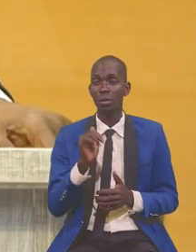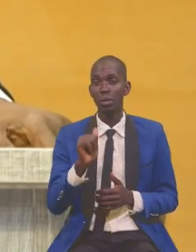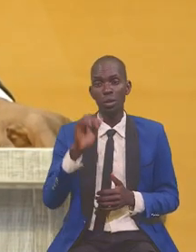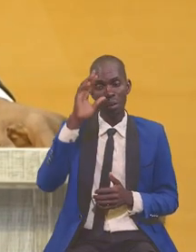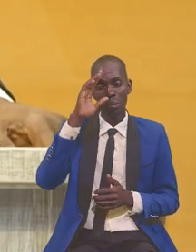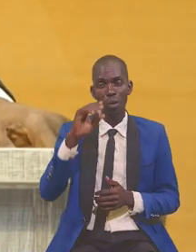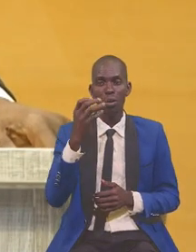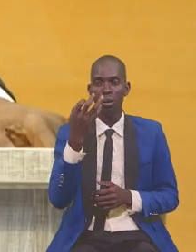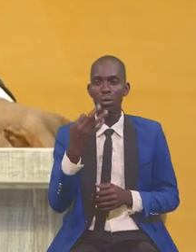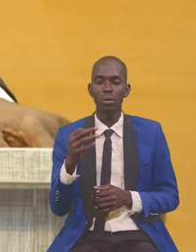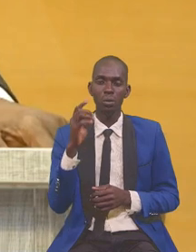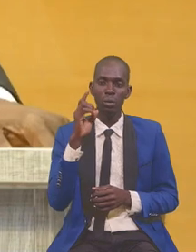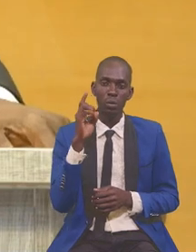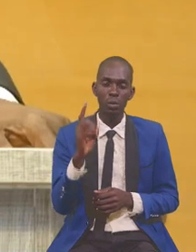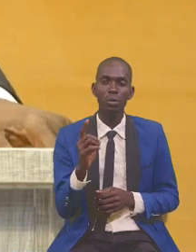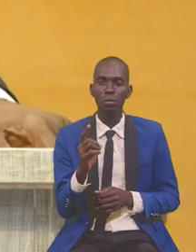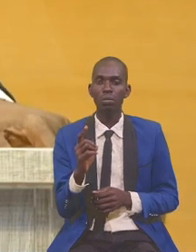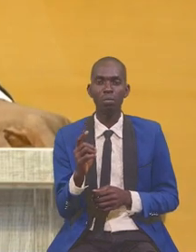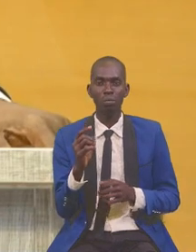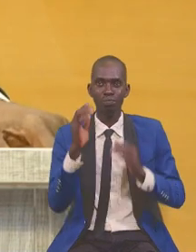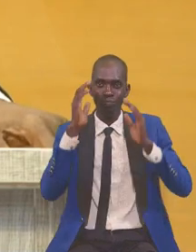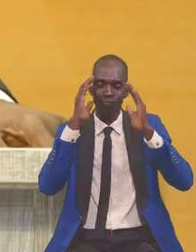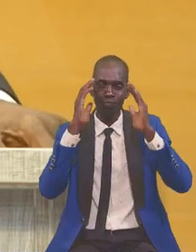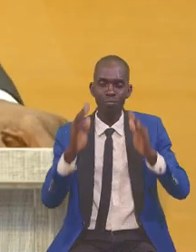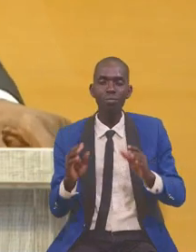of one preoccupation.